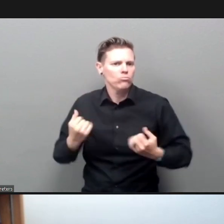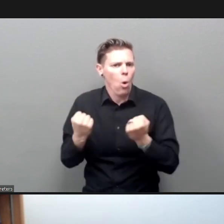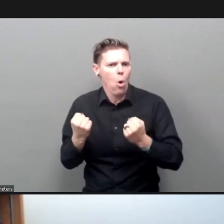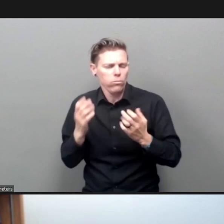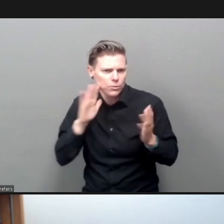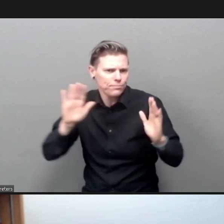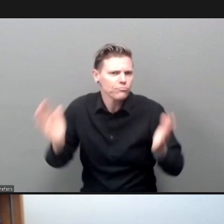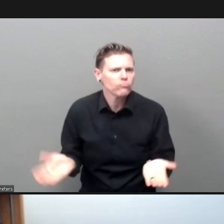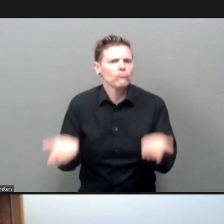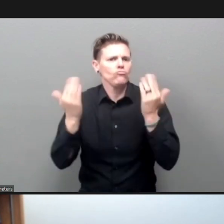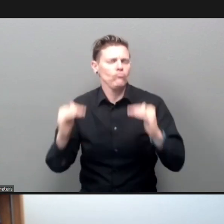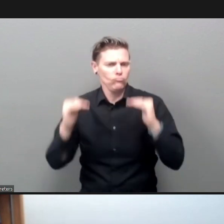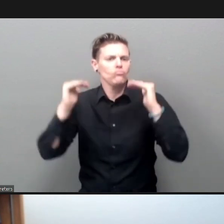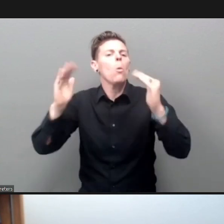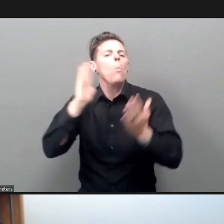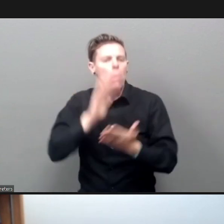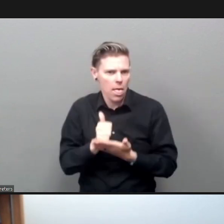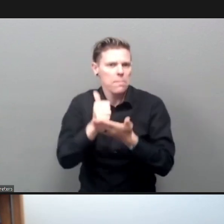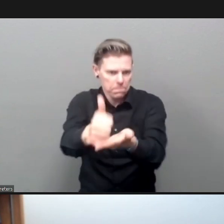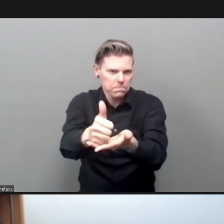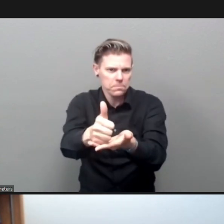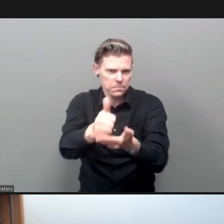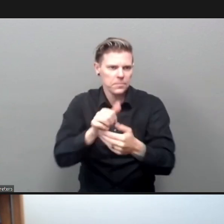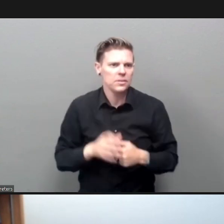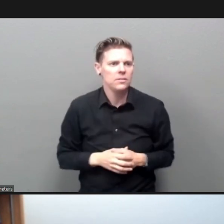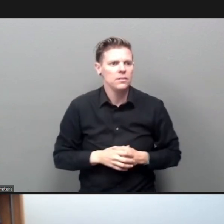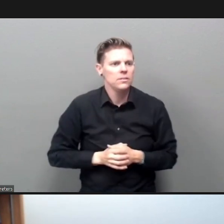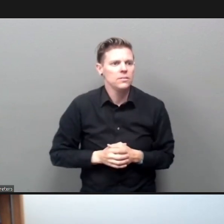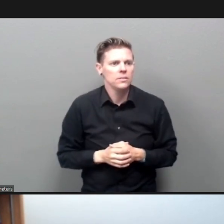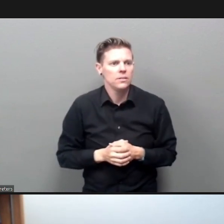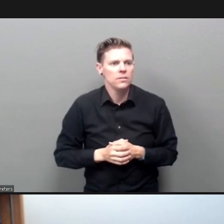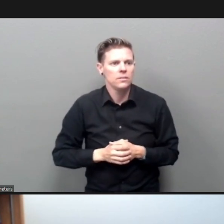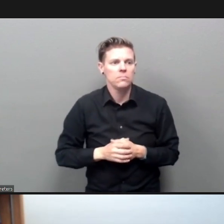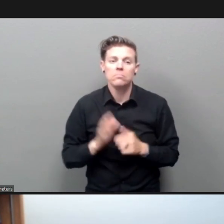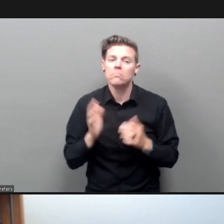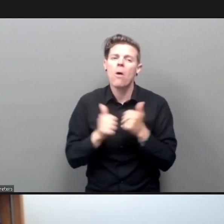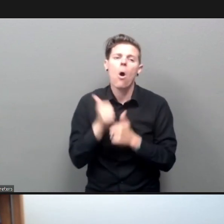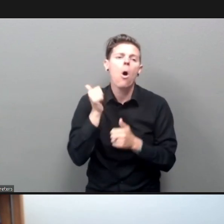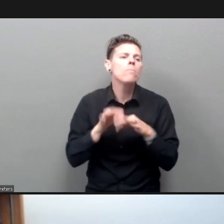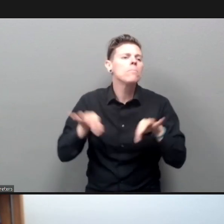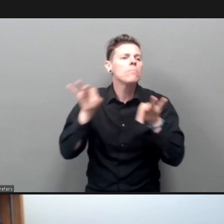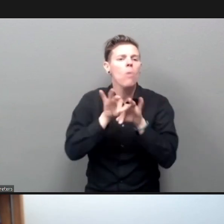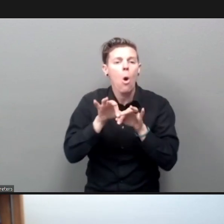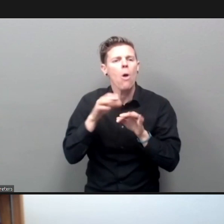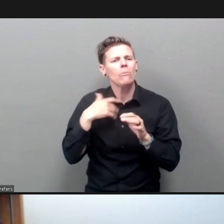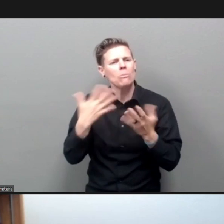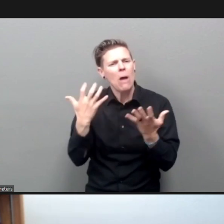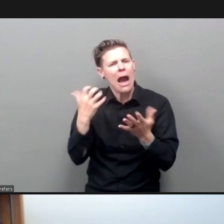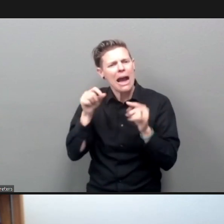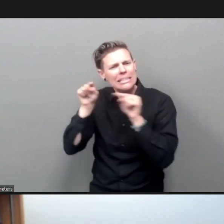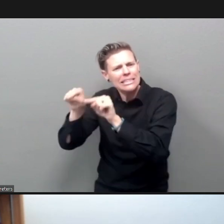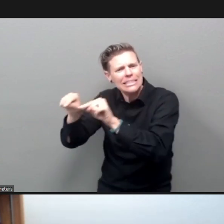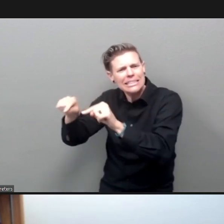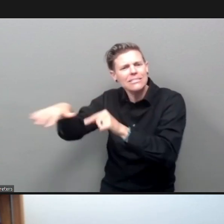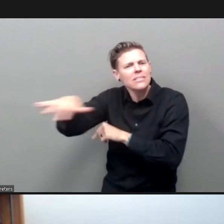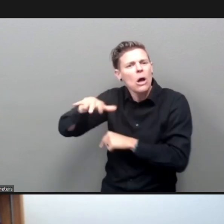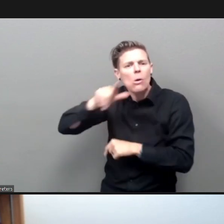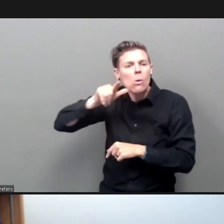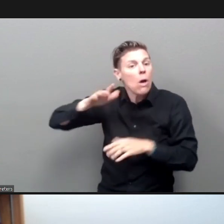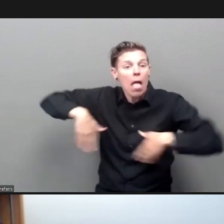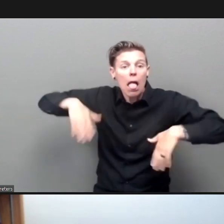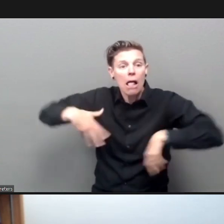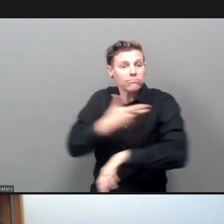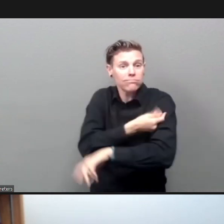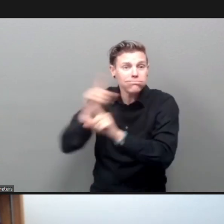But at the end of the day, the more people who decide to get a primary vaccine, that's what's going to help us right now in our hospital crisis, in